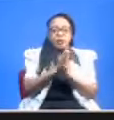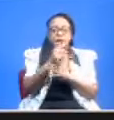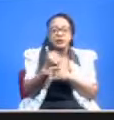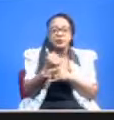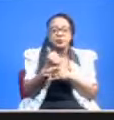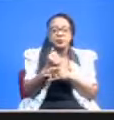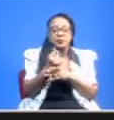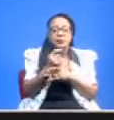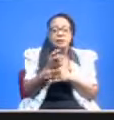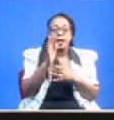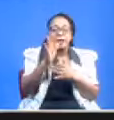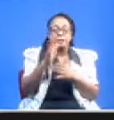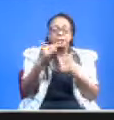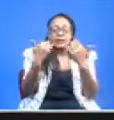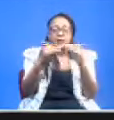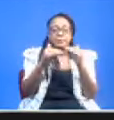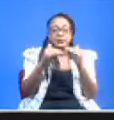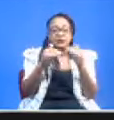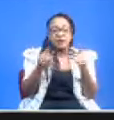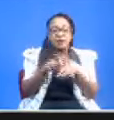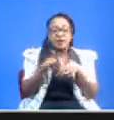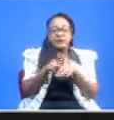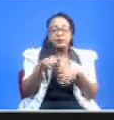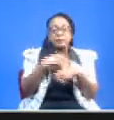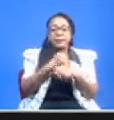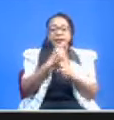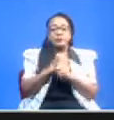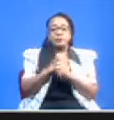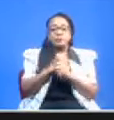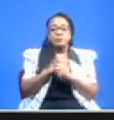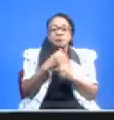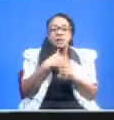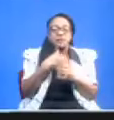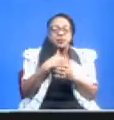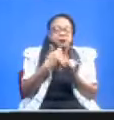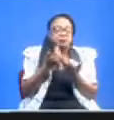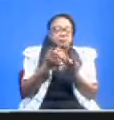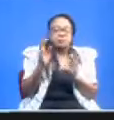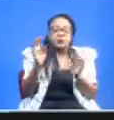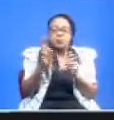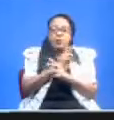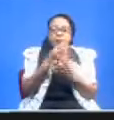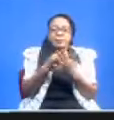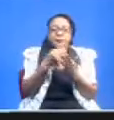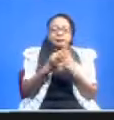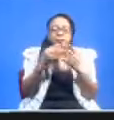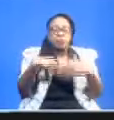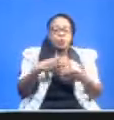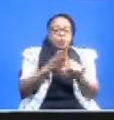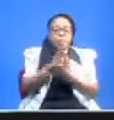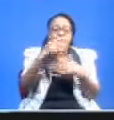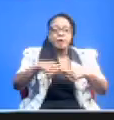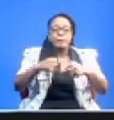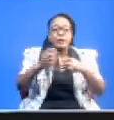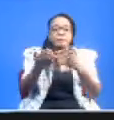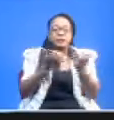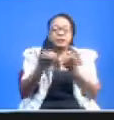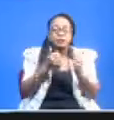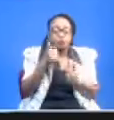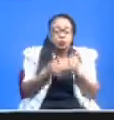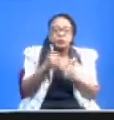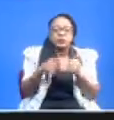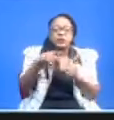His being physically limited has trickled down to being unable to earn his daily bread through his boda boda business, which was previously his